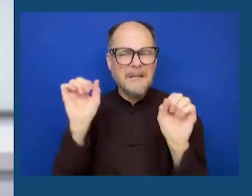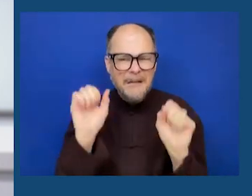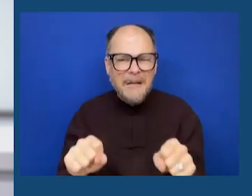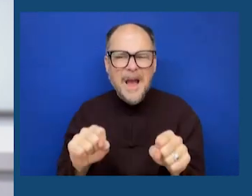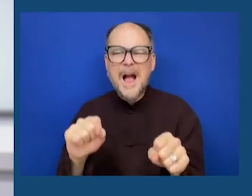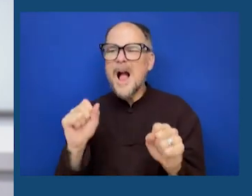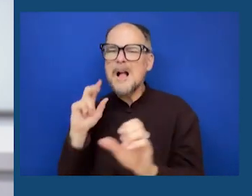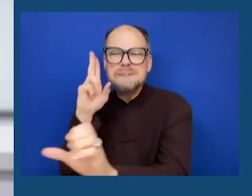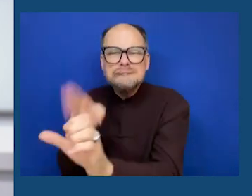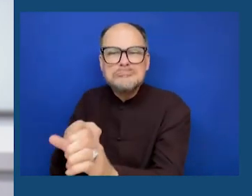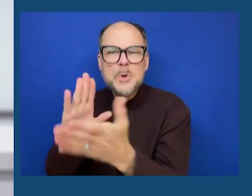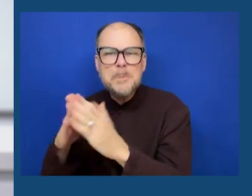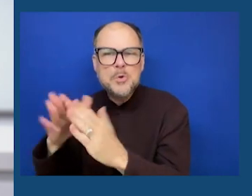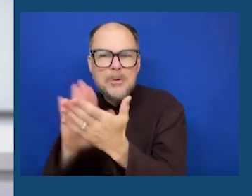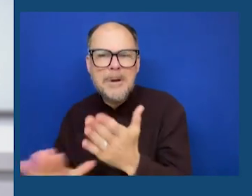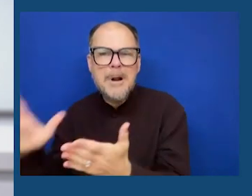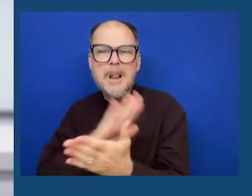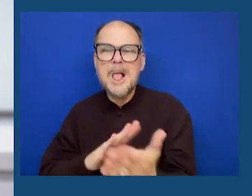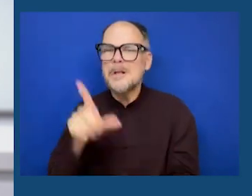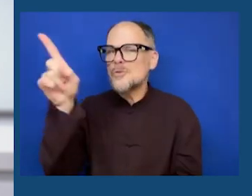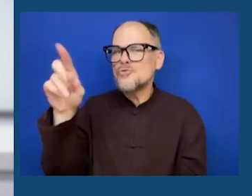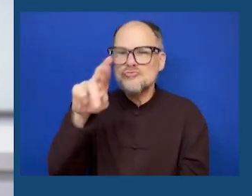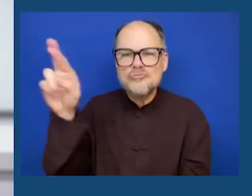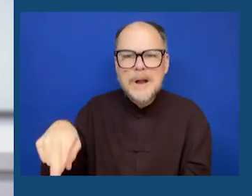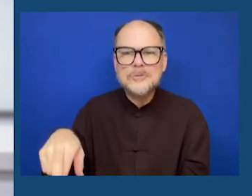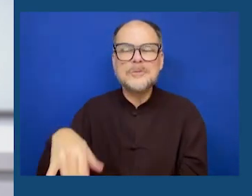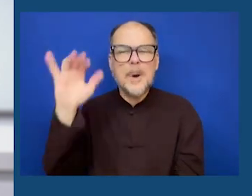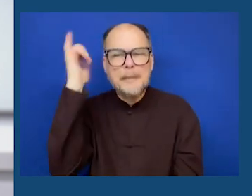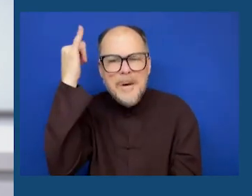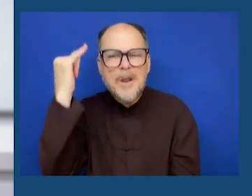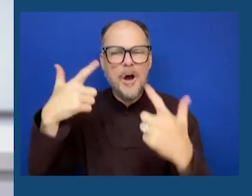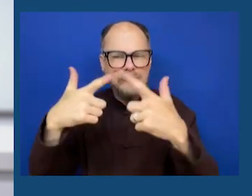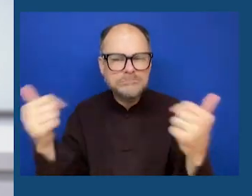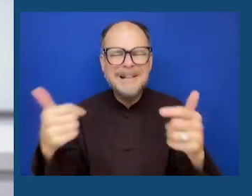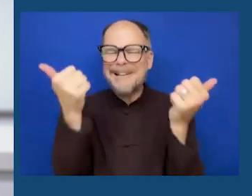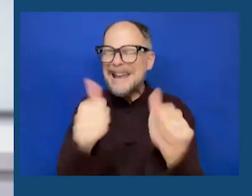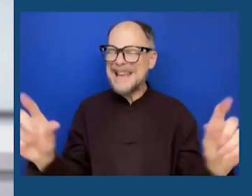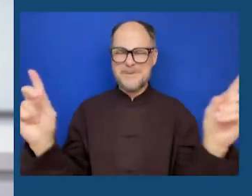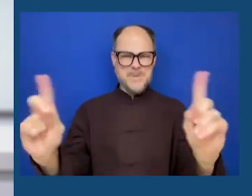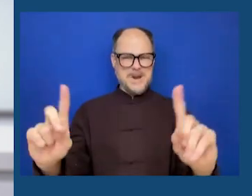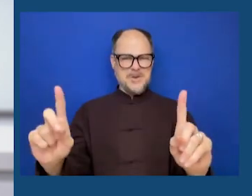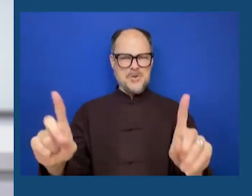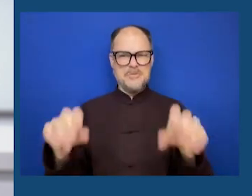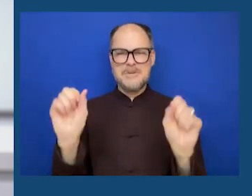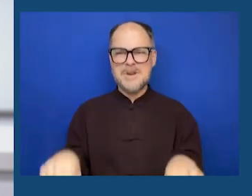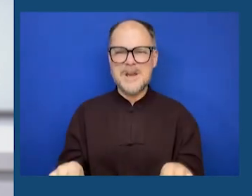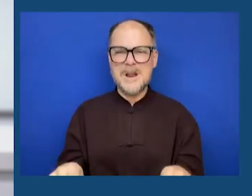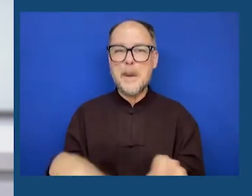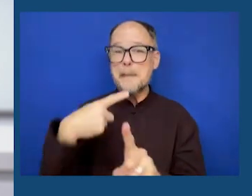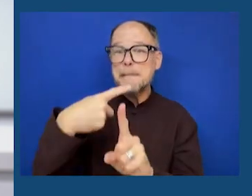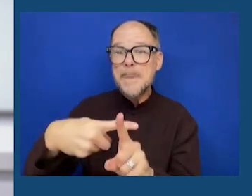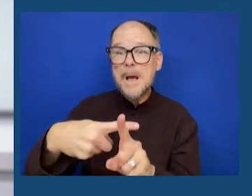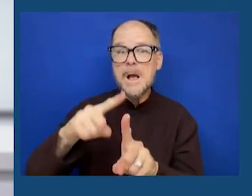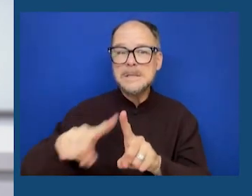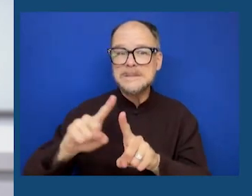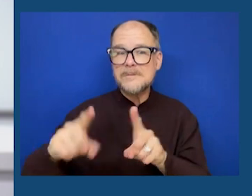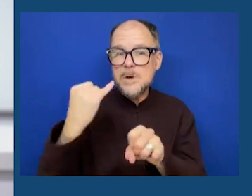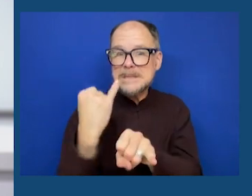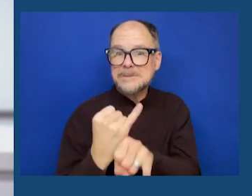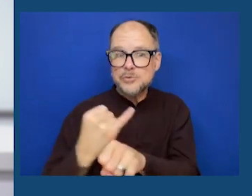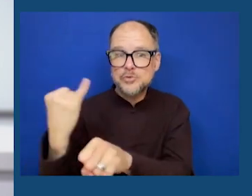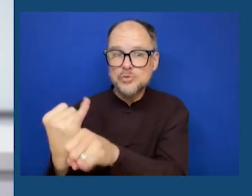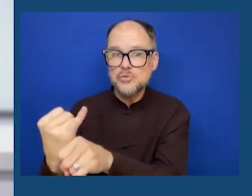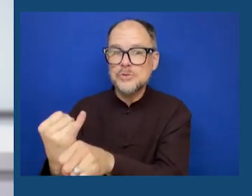community colleges up in Rochester, or Buffalo, or anywhere, but also the institutions that are